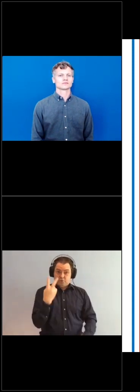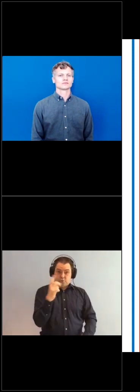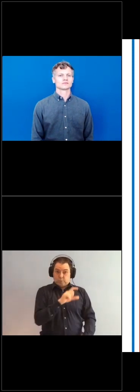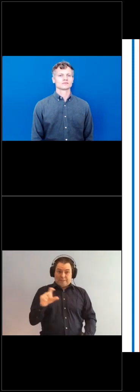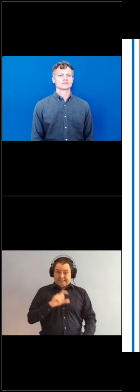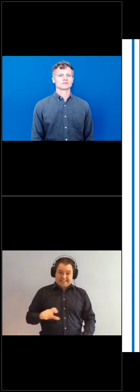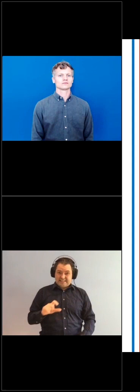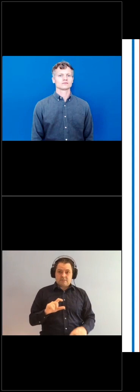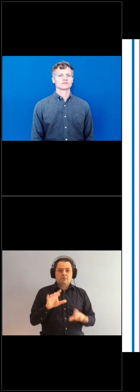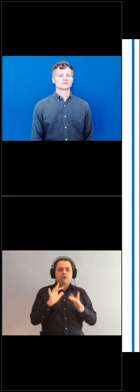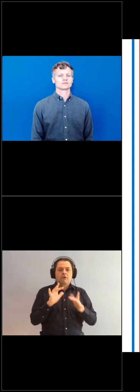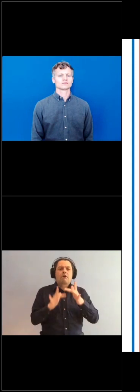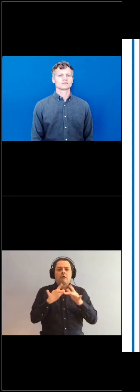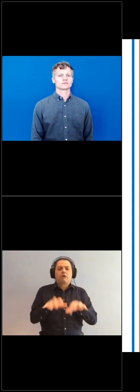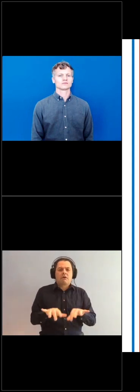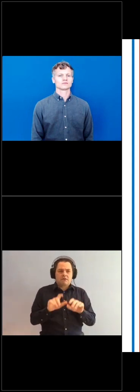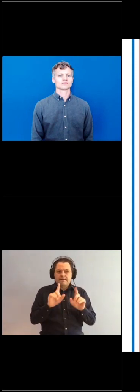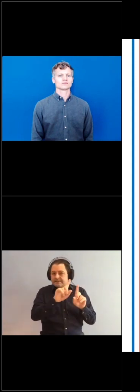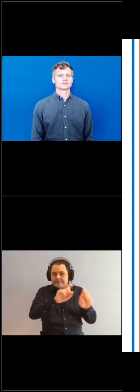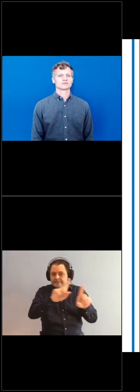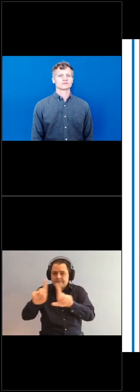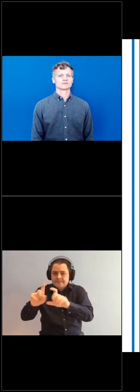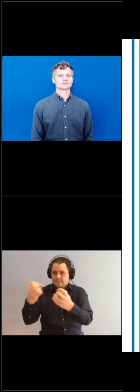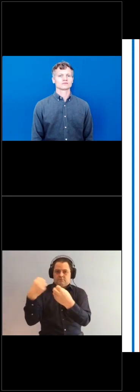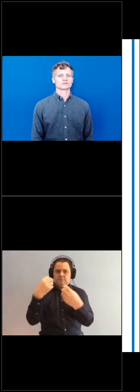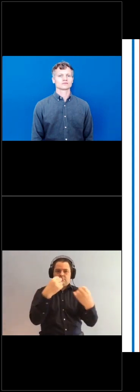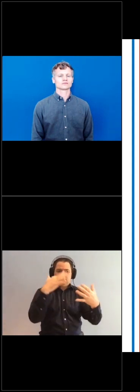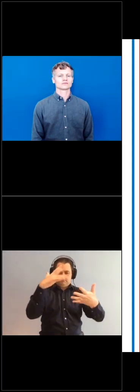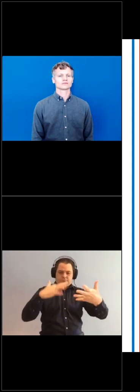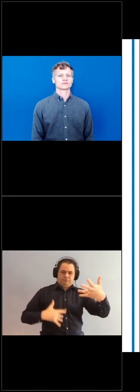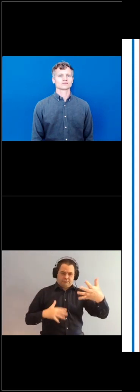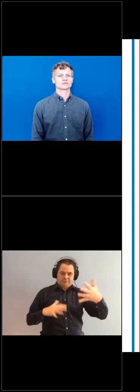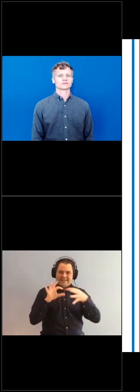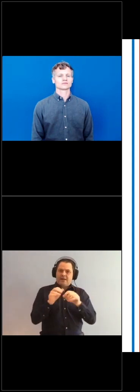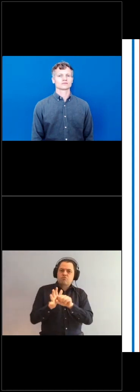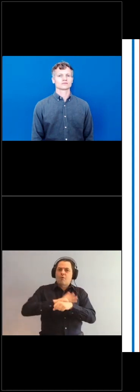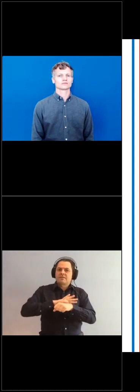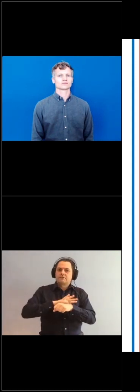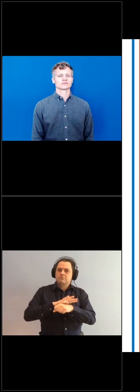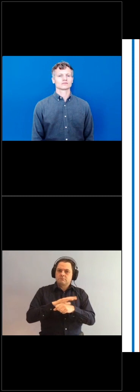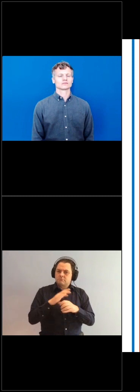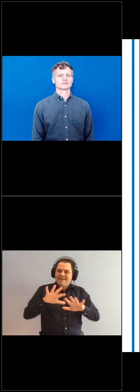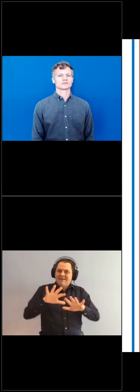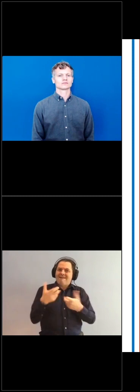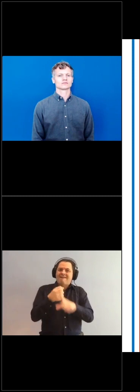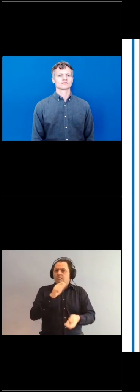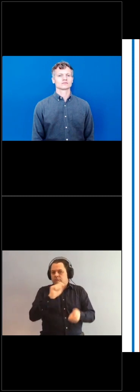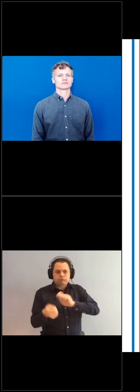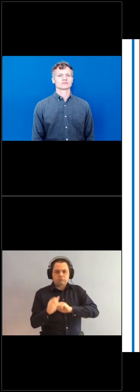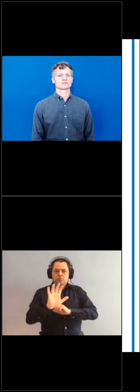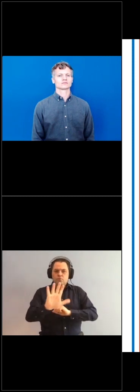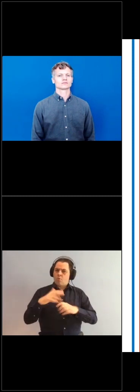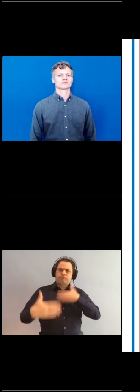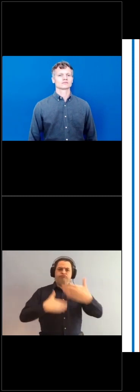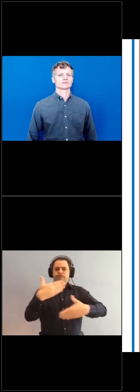survey, to measure or to know about the COVID impact to persons with disabilities by having